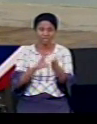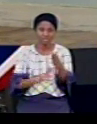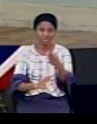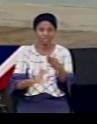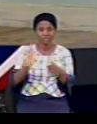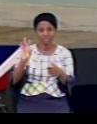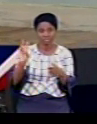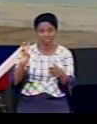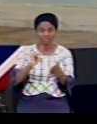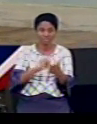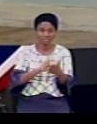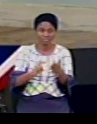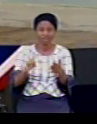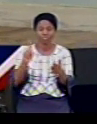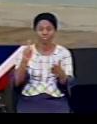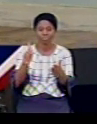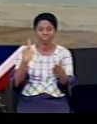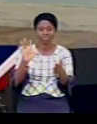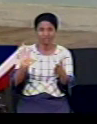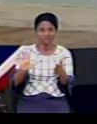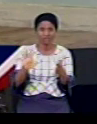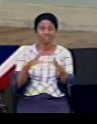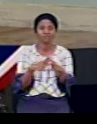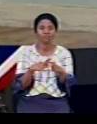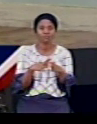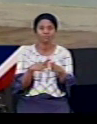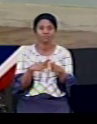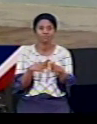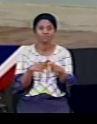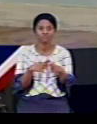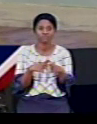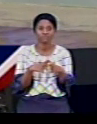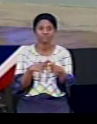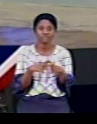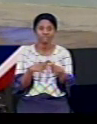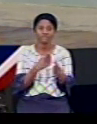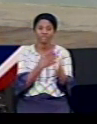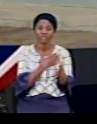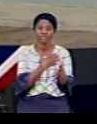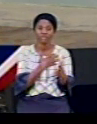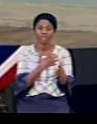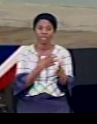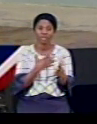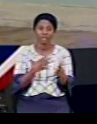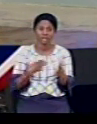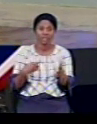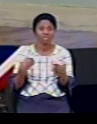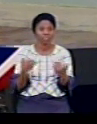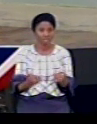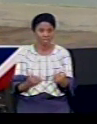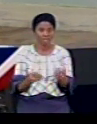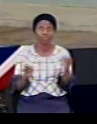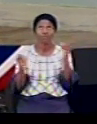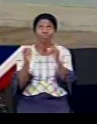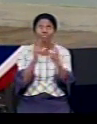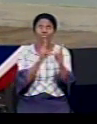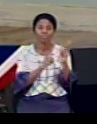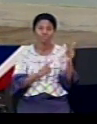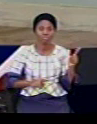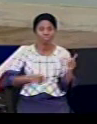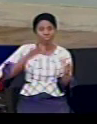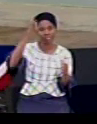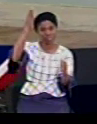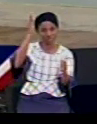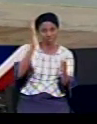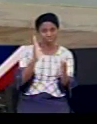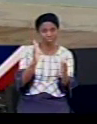Samuel chapter 7. Verse 25. And now, O